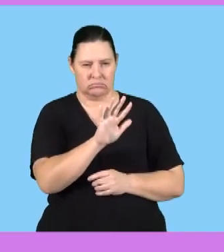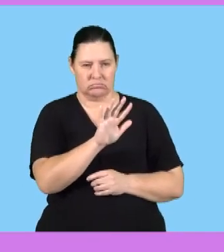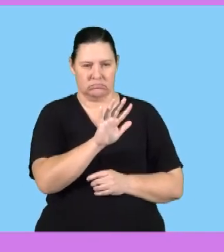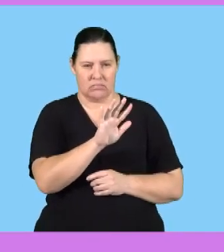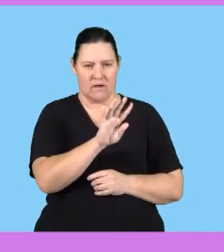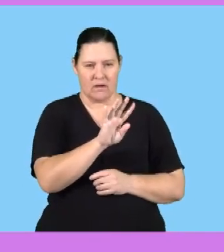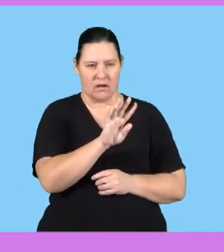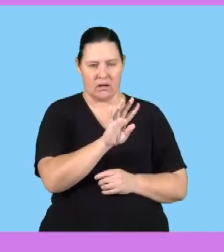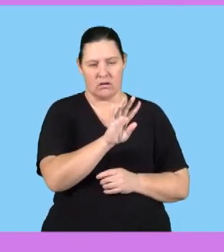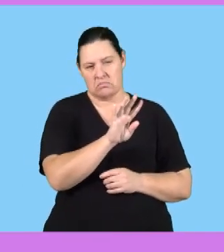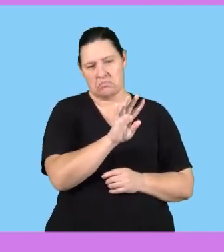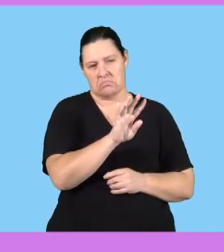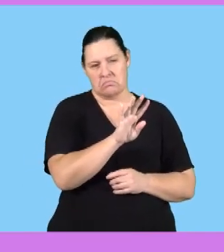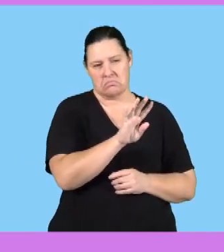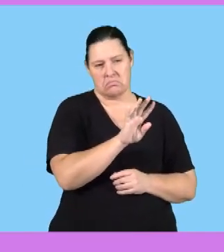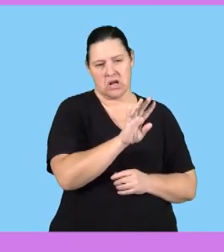roughly